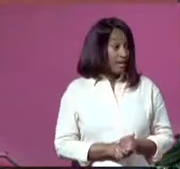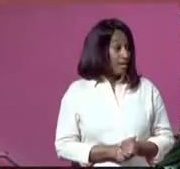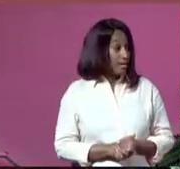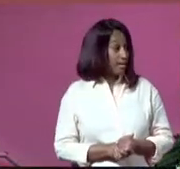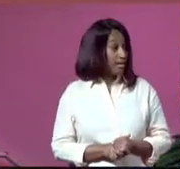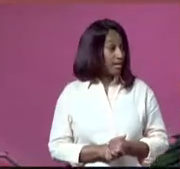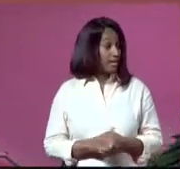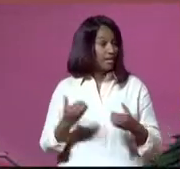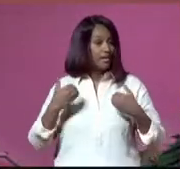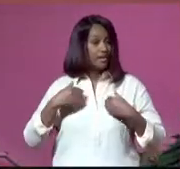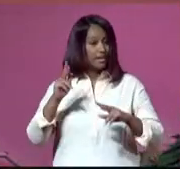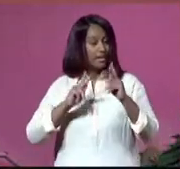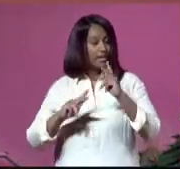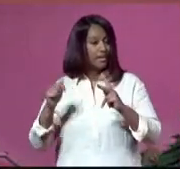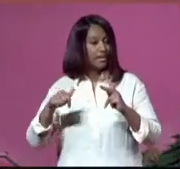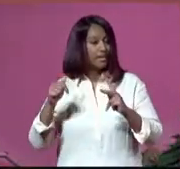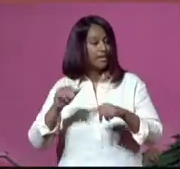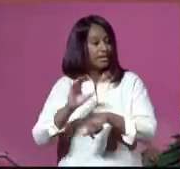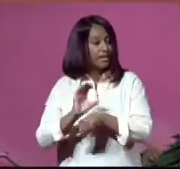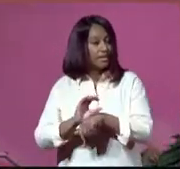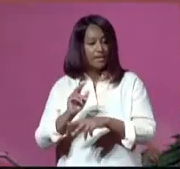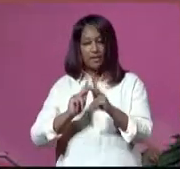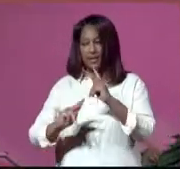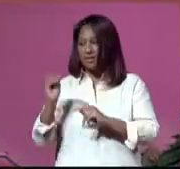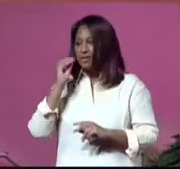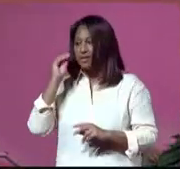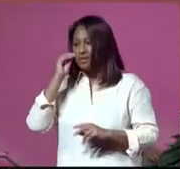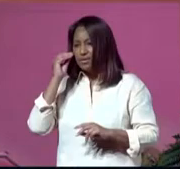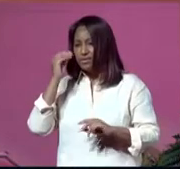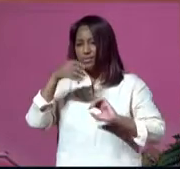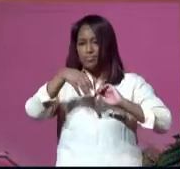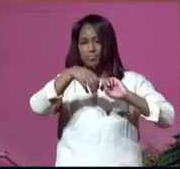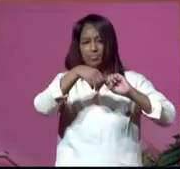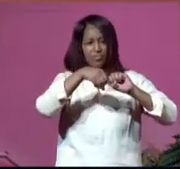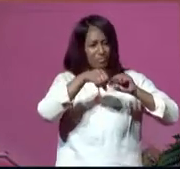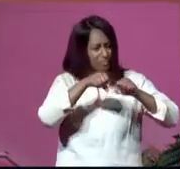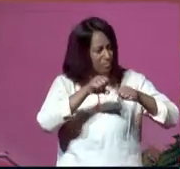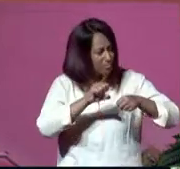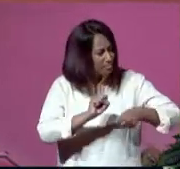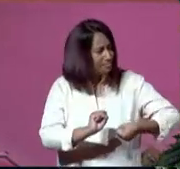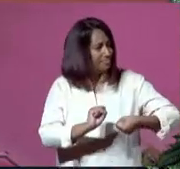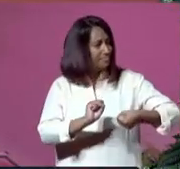You got people in this room and you got people at home who are broken.